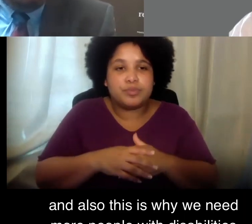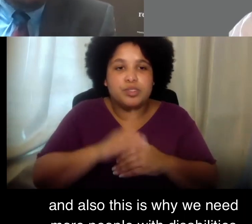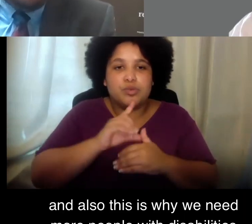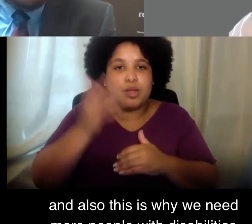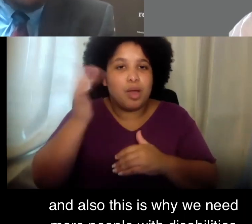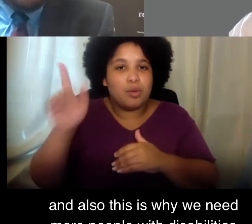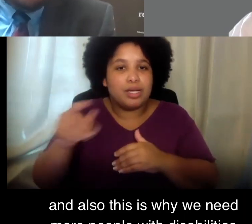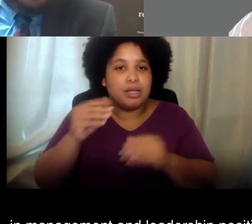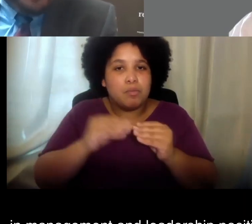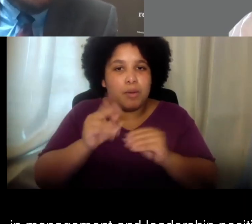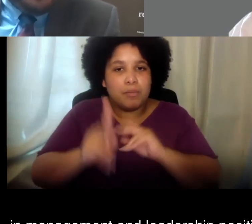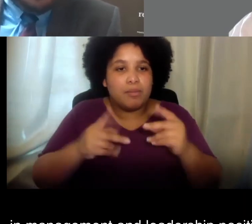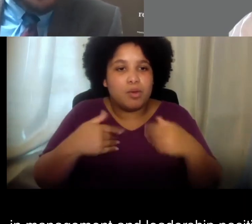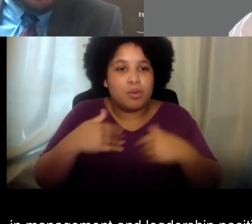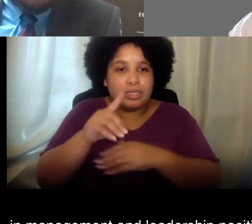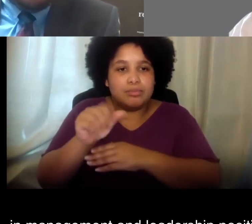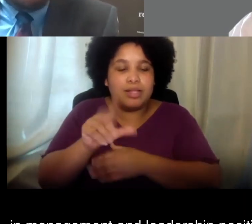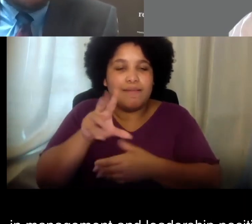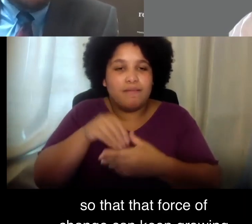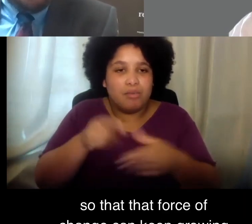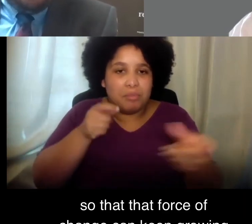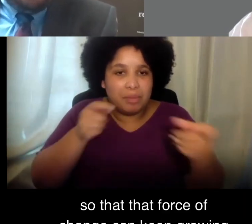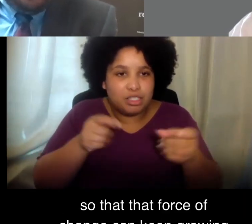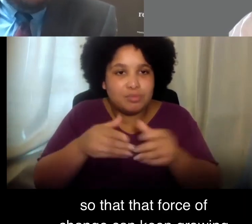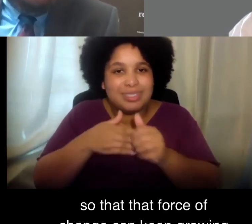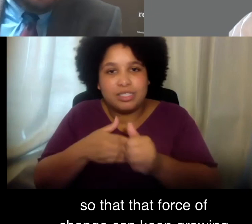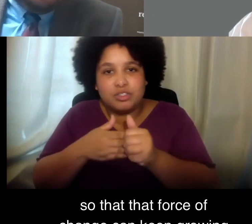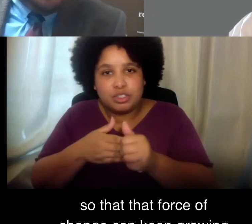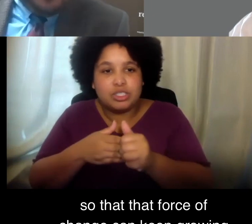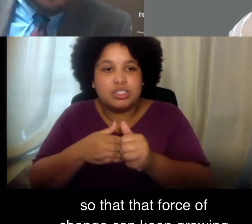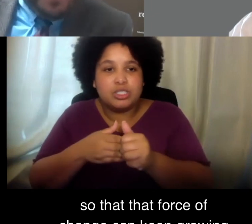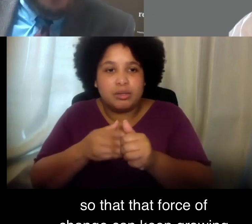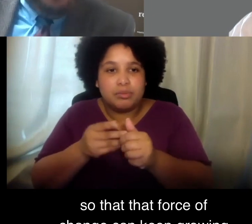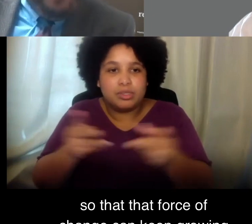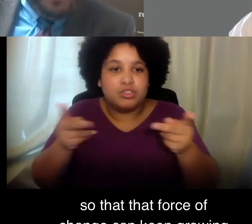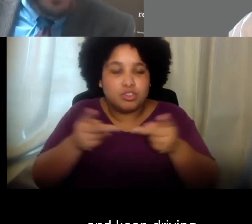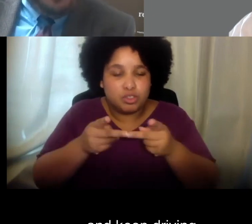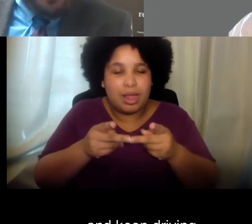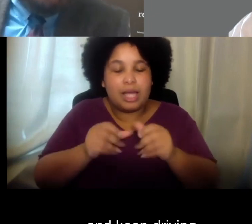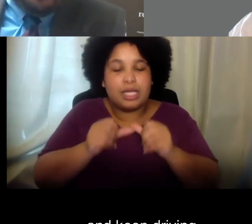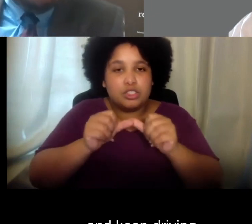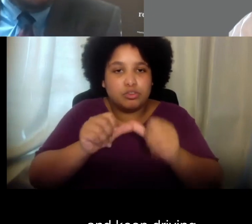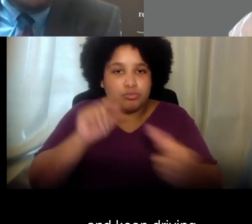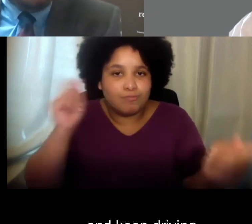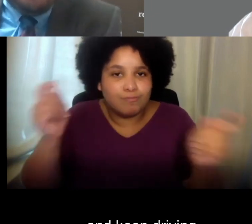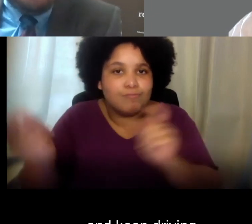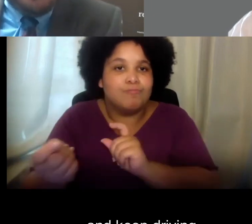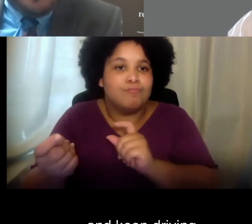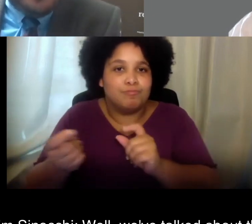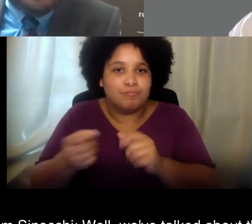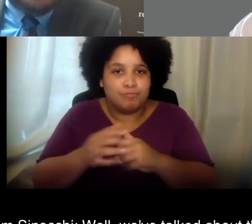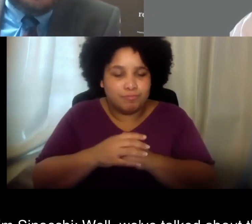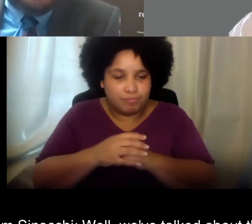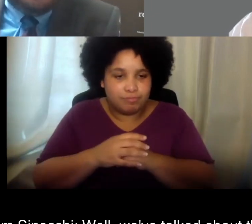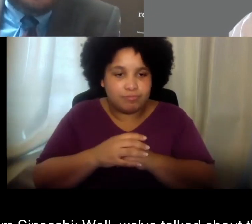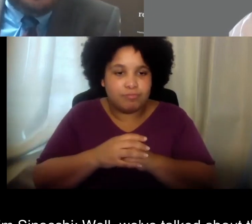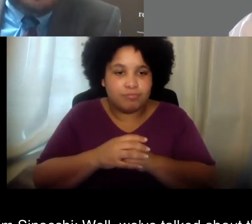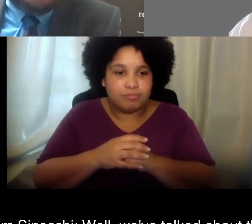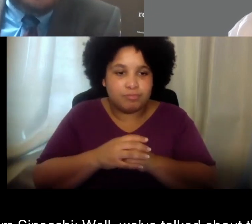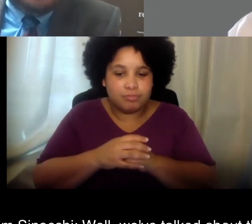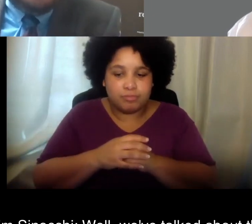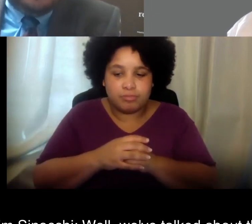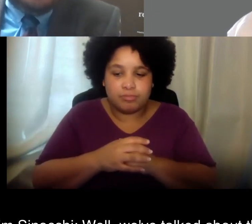more people with disabilities in management and leadership positions, so that that force of change can keep growing and keep driving. Well, we talked about